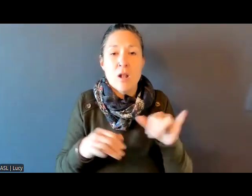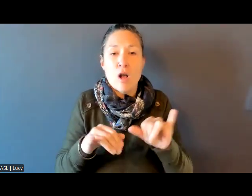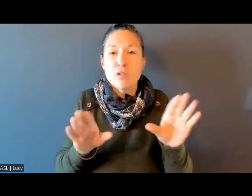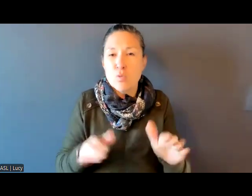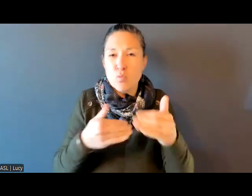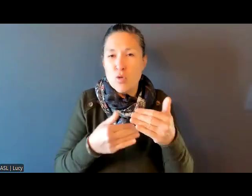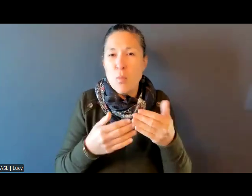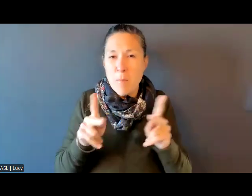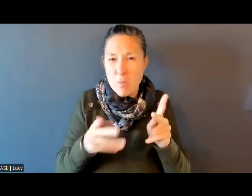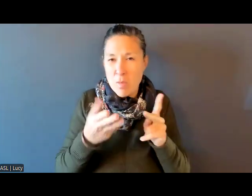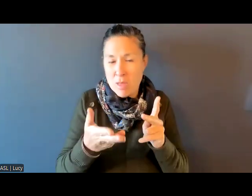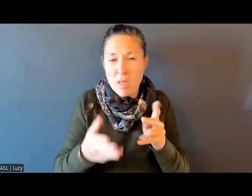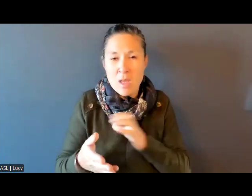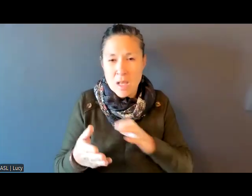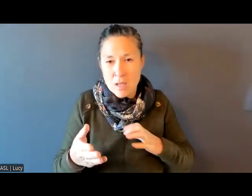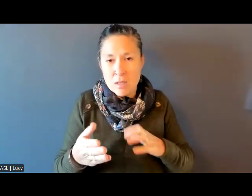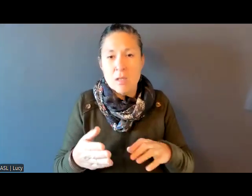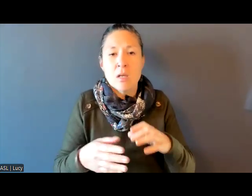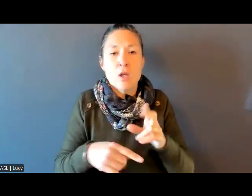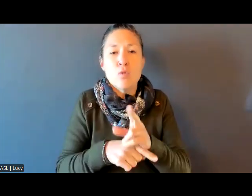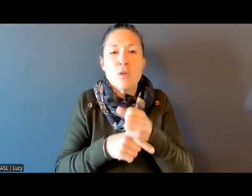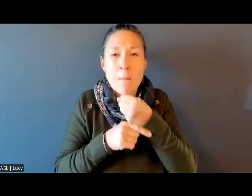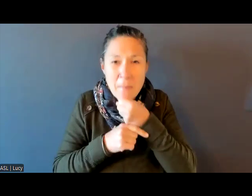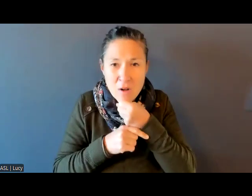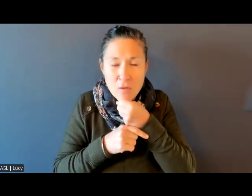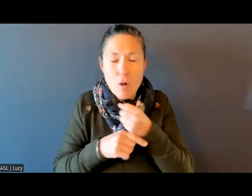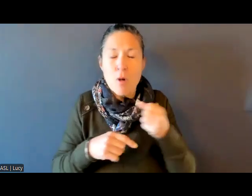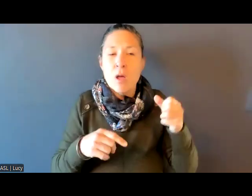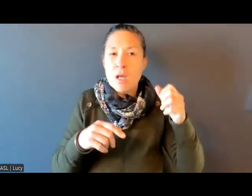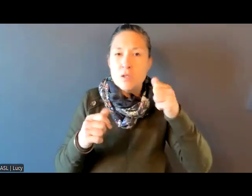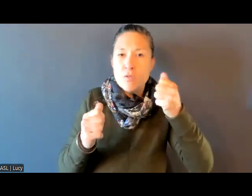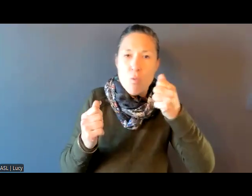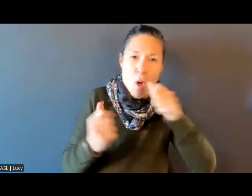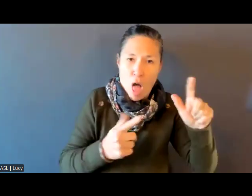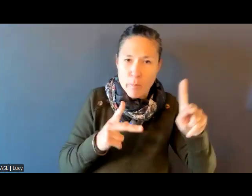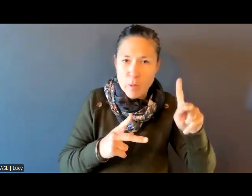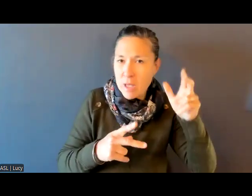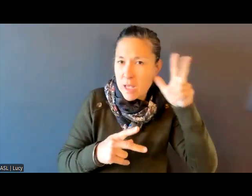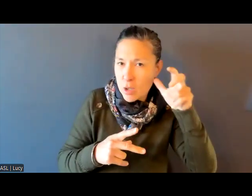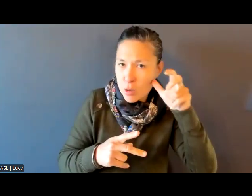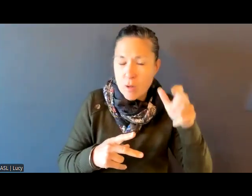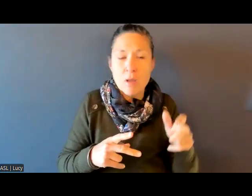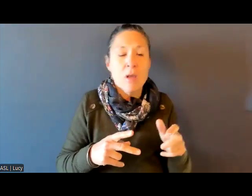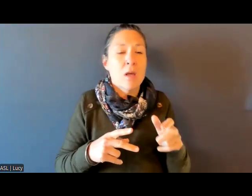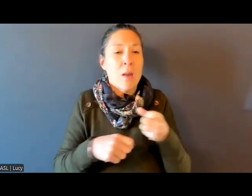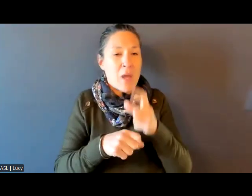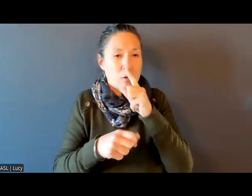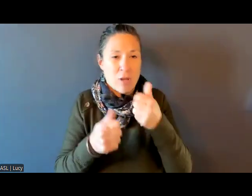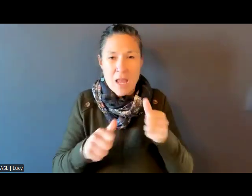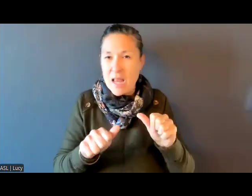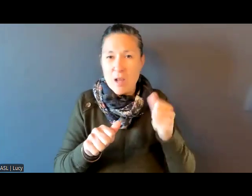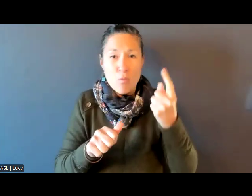into the microphone so virtual attendees can hear you. And for all speakers, please speak slowly to accommodate the